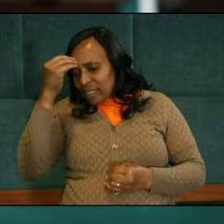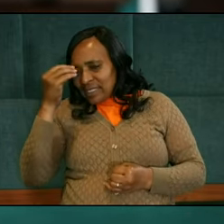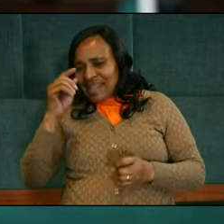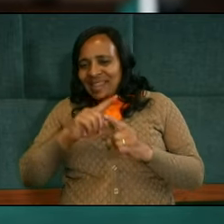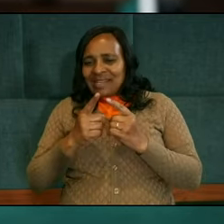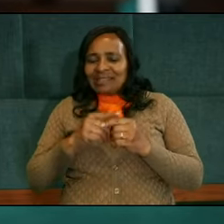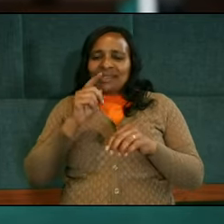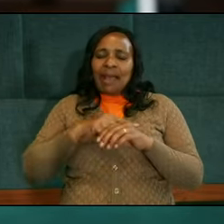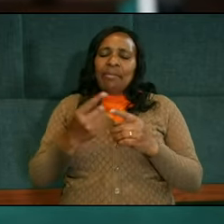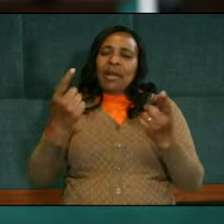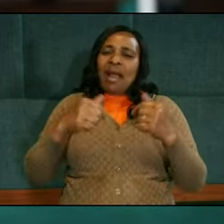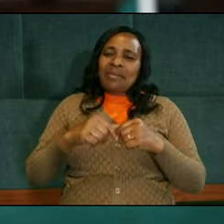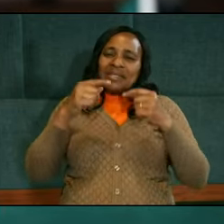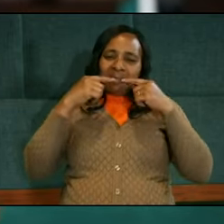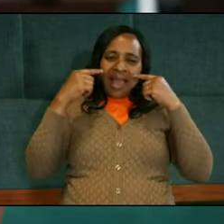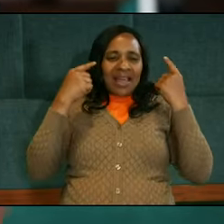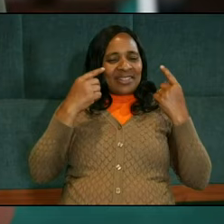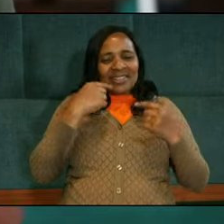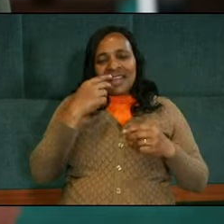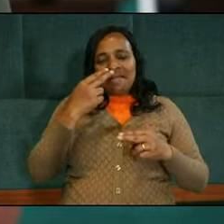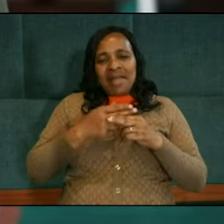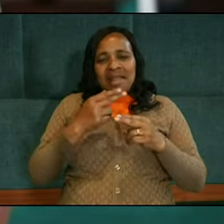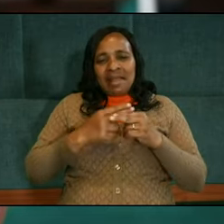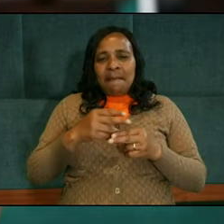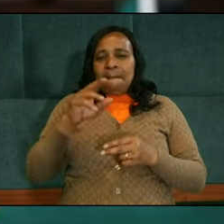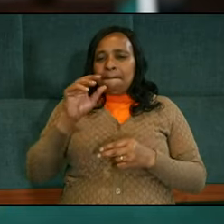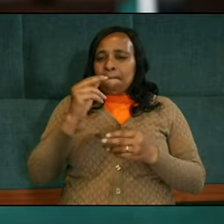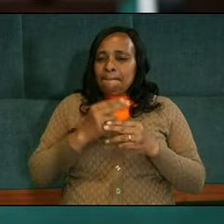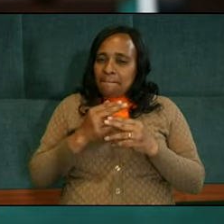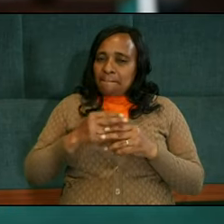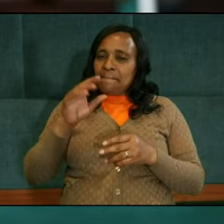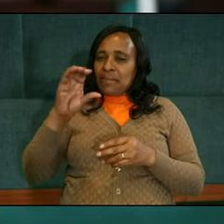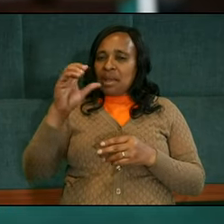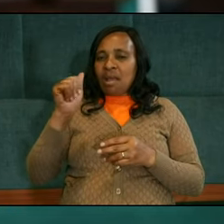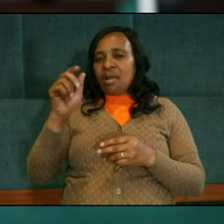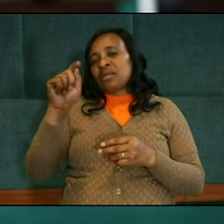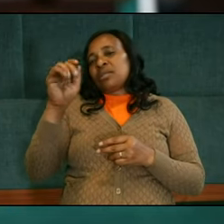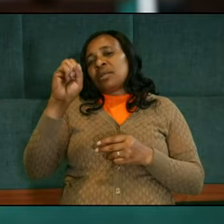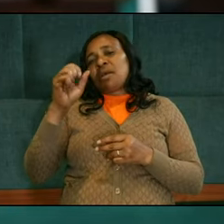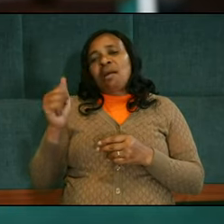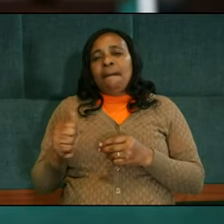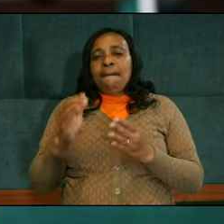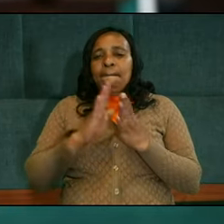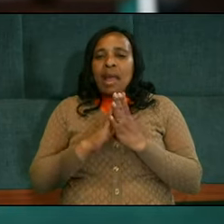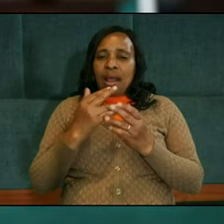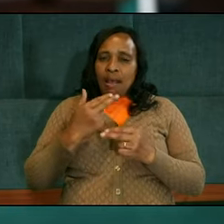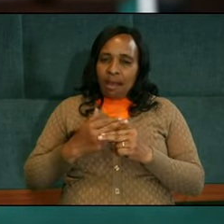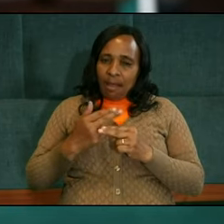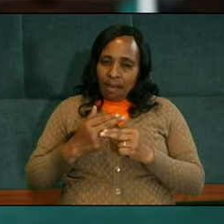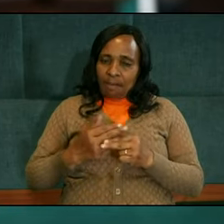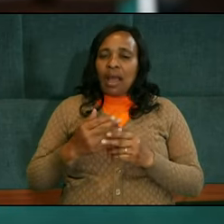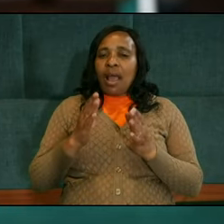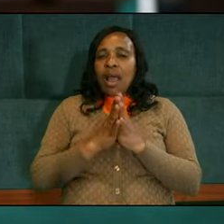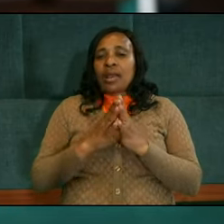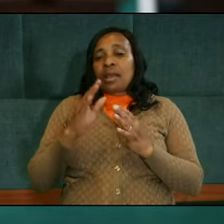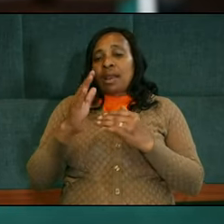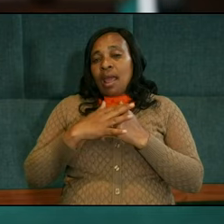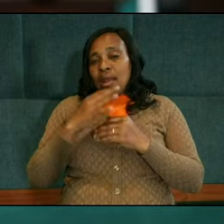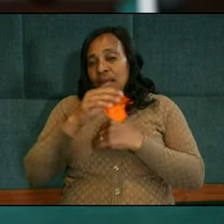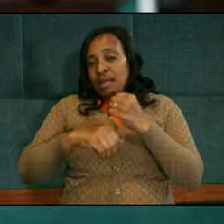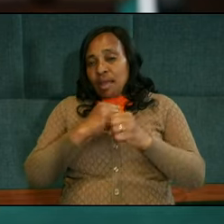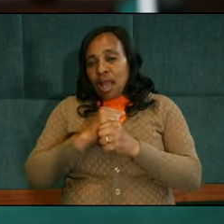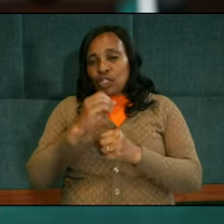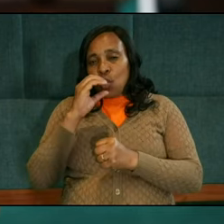turn came, she smiled and said, "My name is Katia and I'm 9 years old. I am a Seventh-day Adventist and